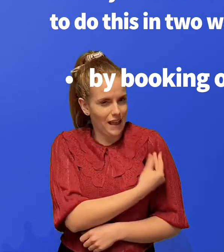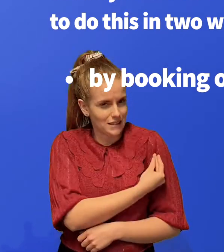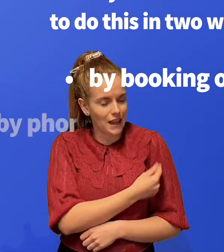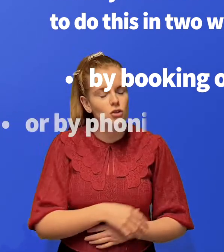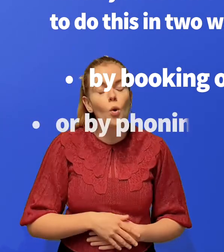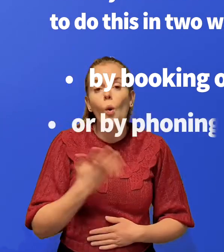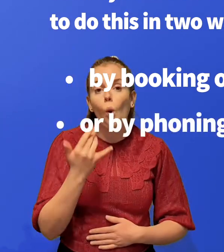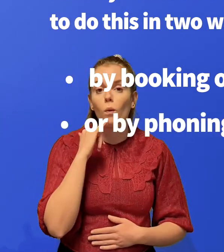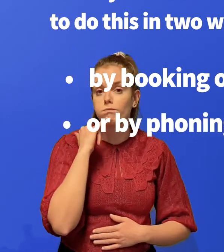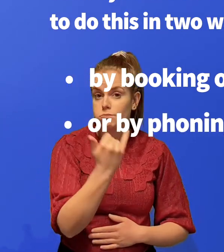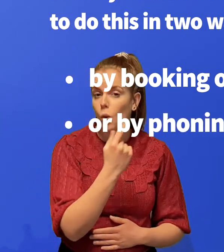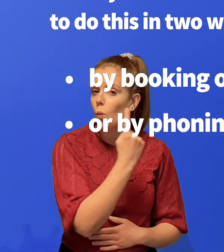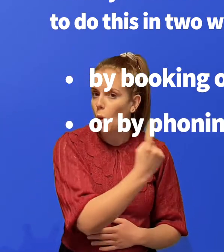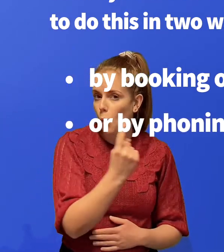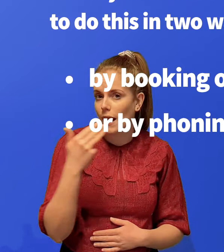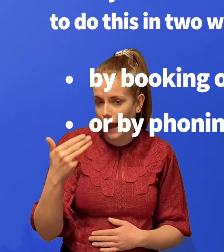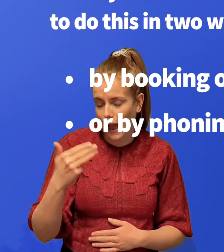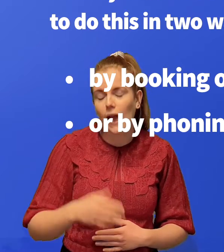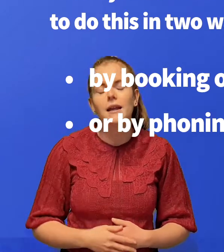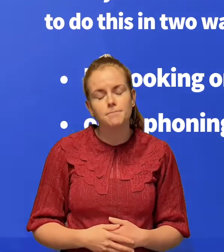www.nhs.uk/COVID-vaccination or by phoning 119.